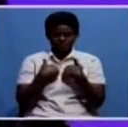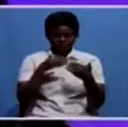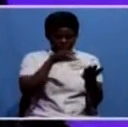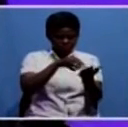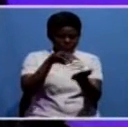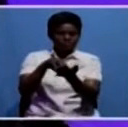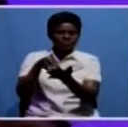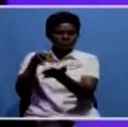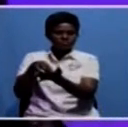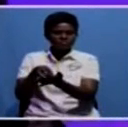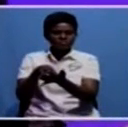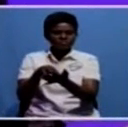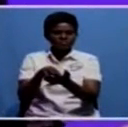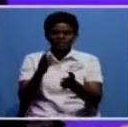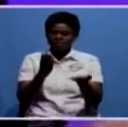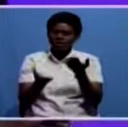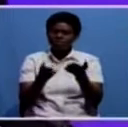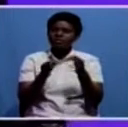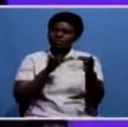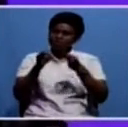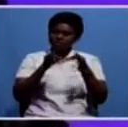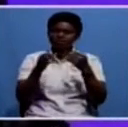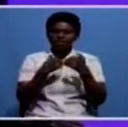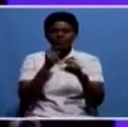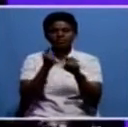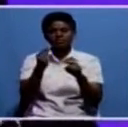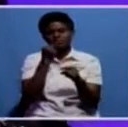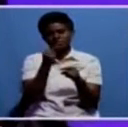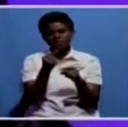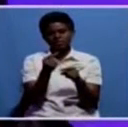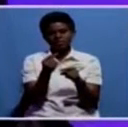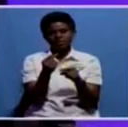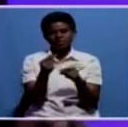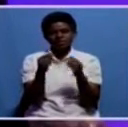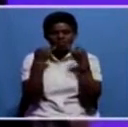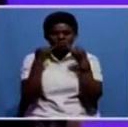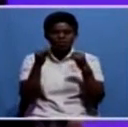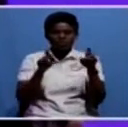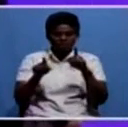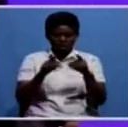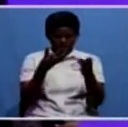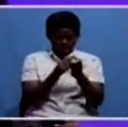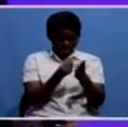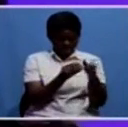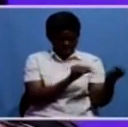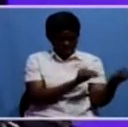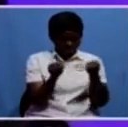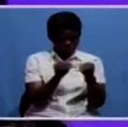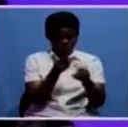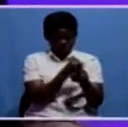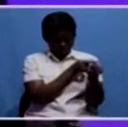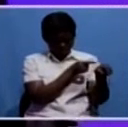that have been cited, maybe there's an explanation. Because just to say to the public, money moved from here to there, but